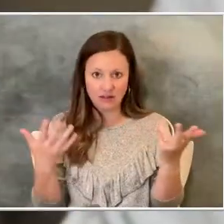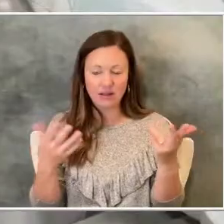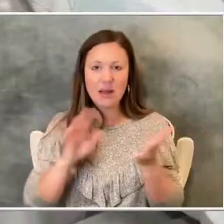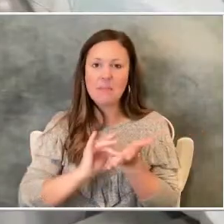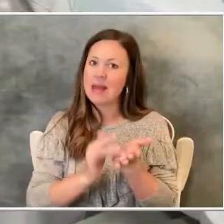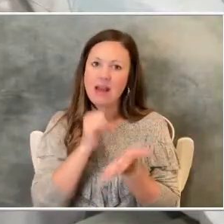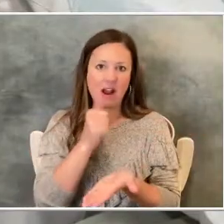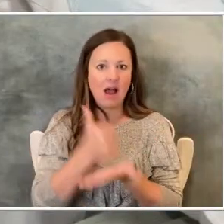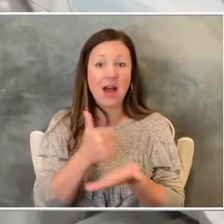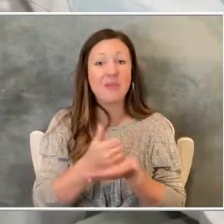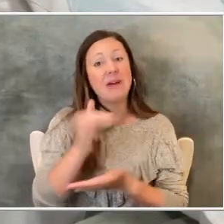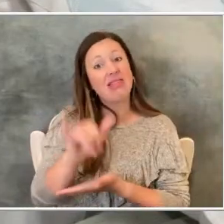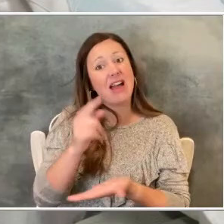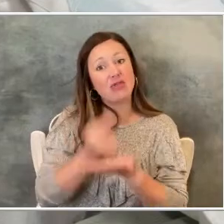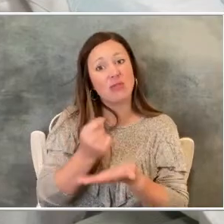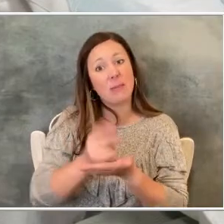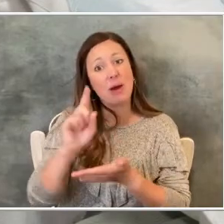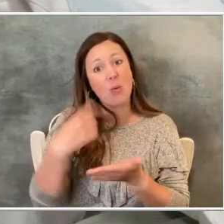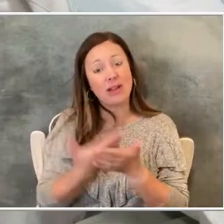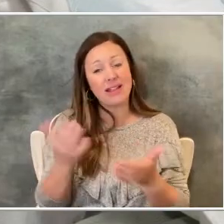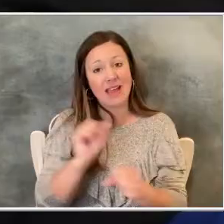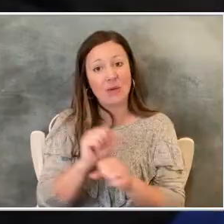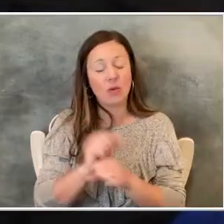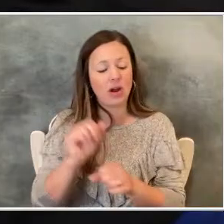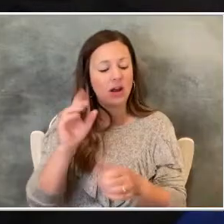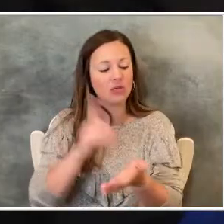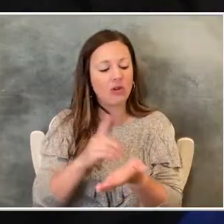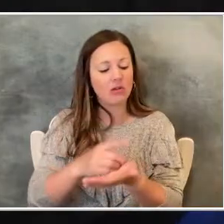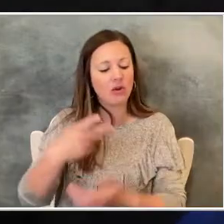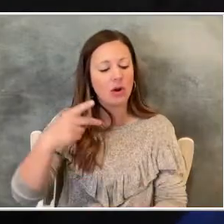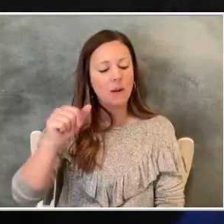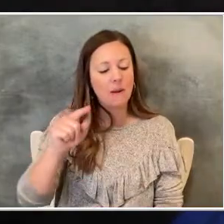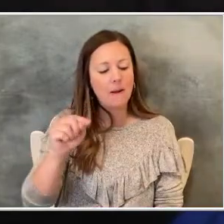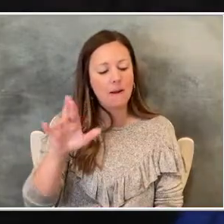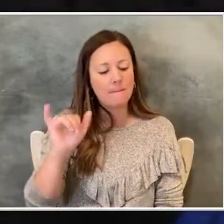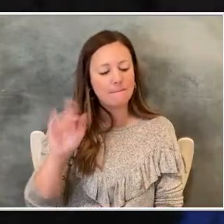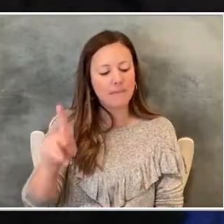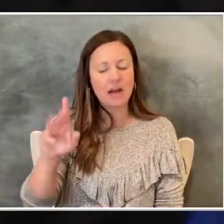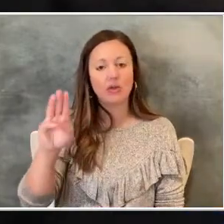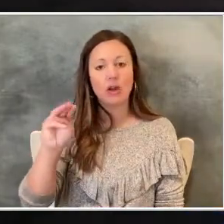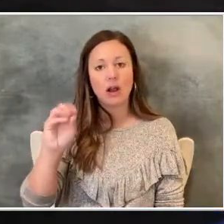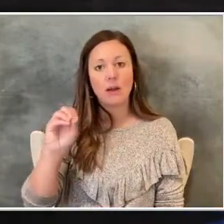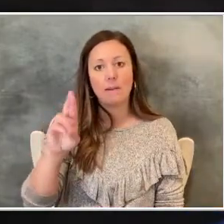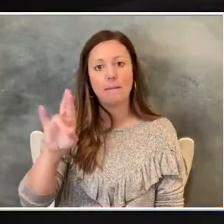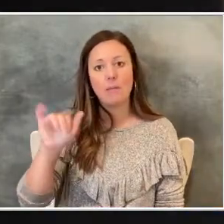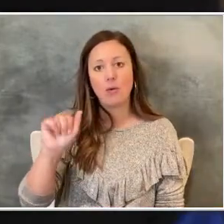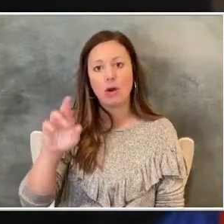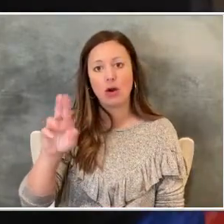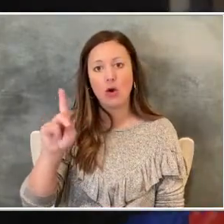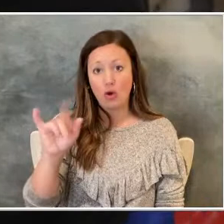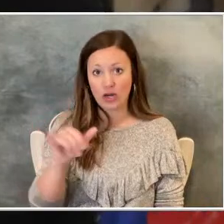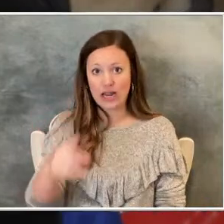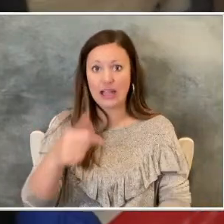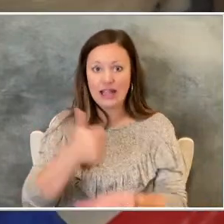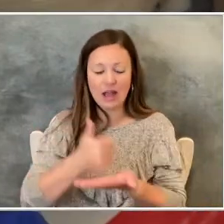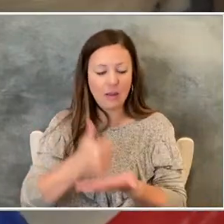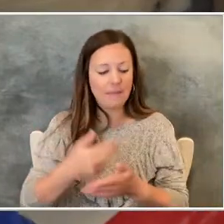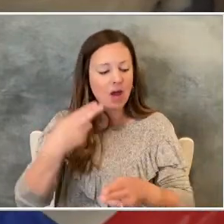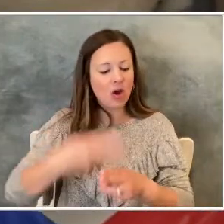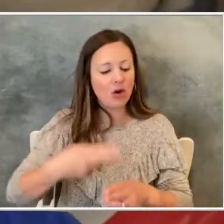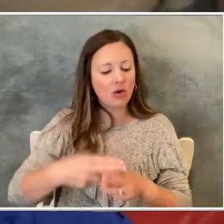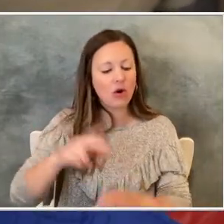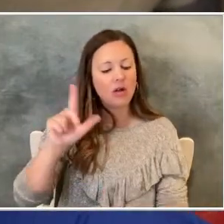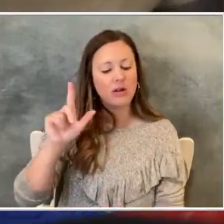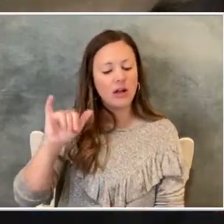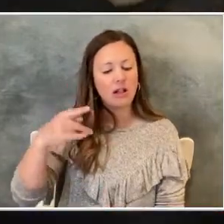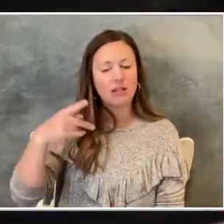treatment, administered by Dr. Patrick Moriarty at the University of Kansas Health System. It's called lipoprotein apheresis.